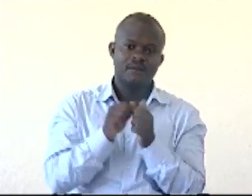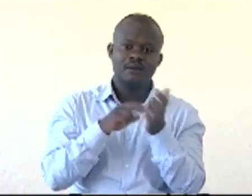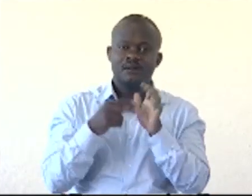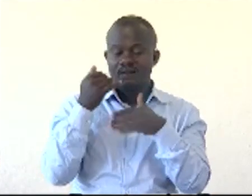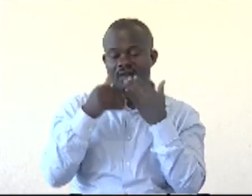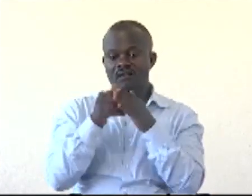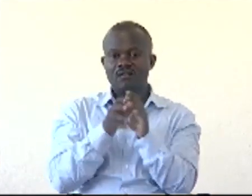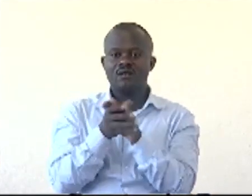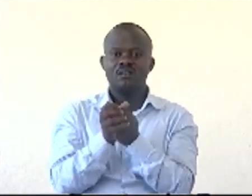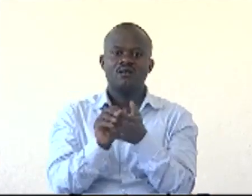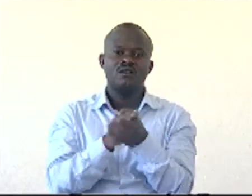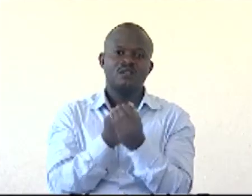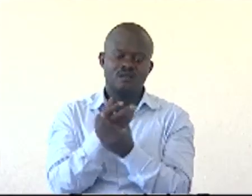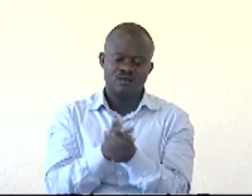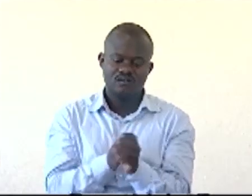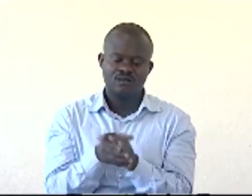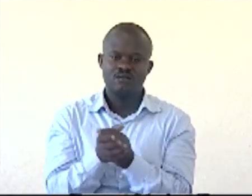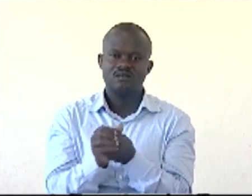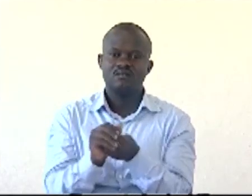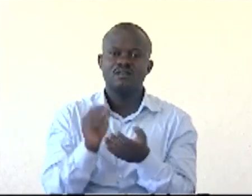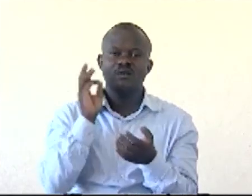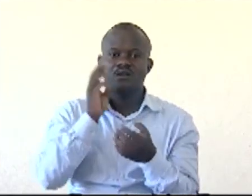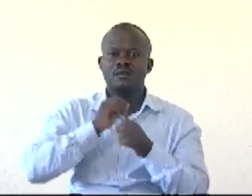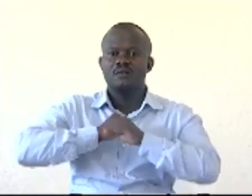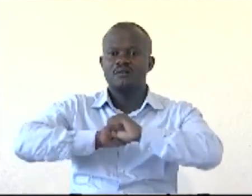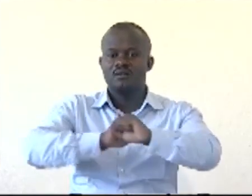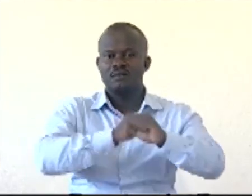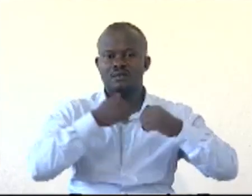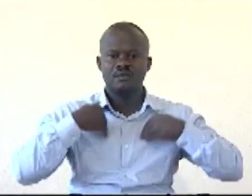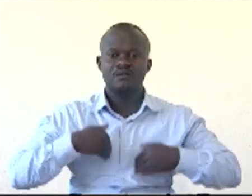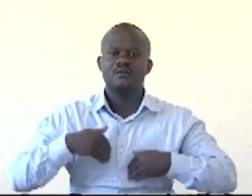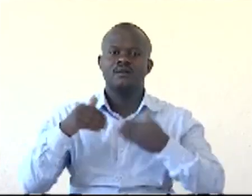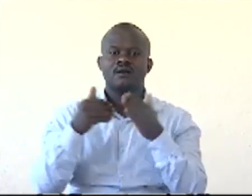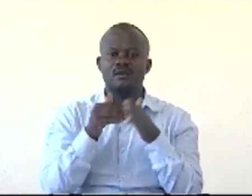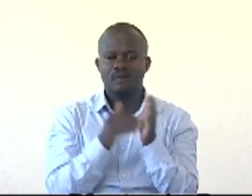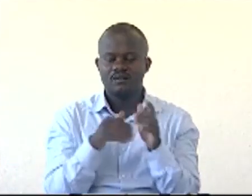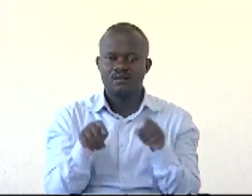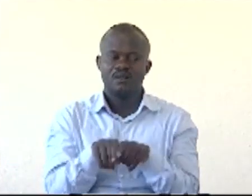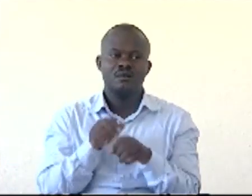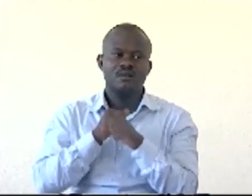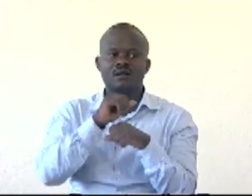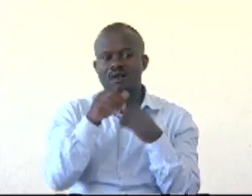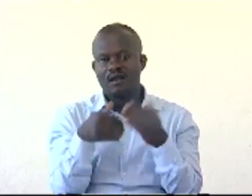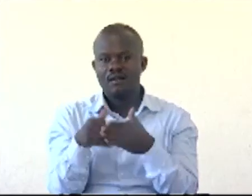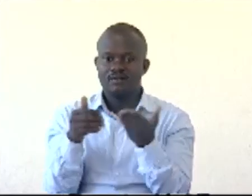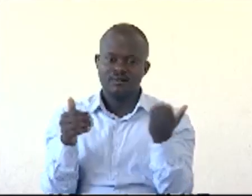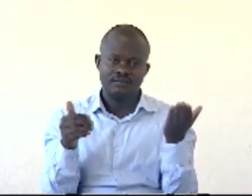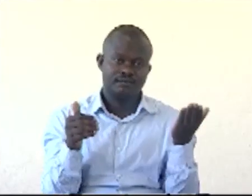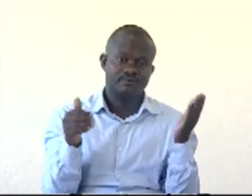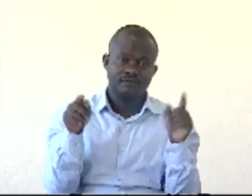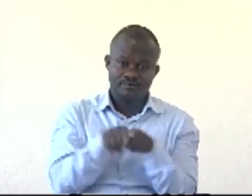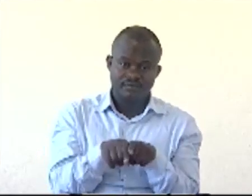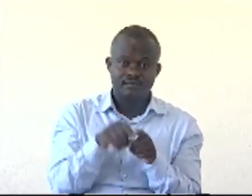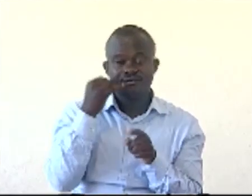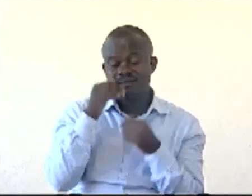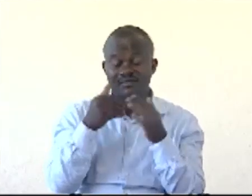wash your hands, you will protect your body, you also protect other people. Even those who are